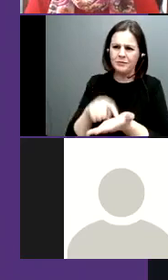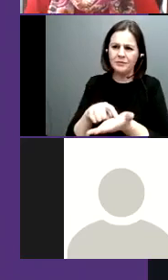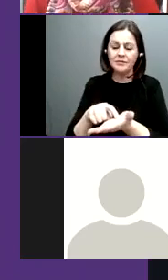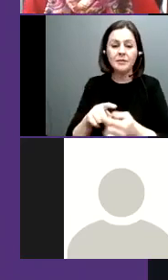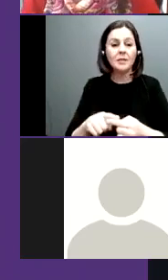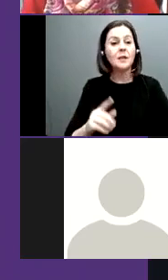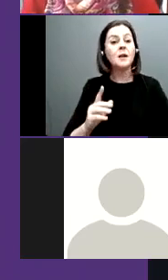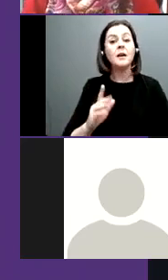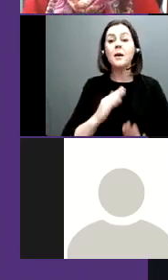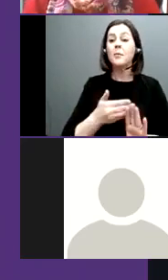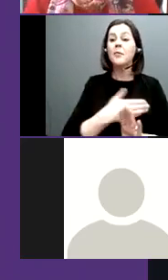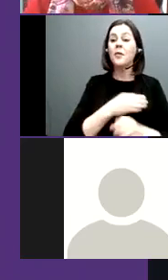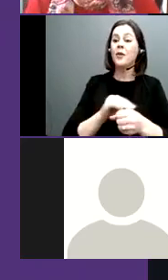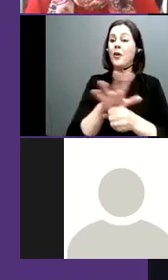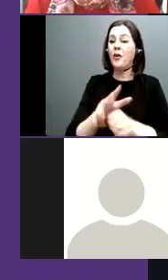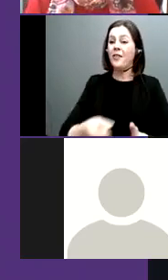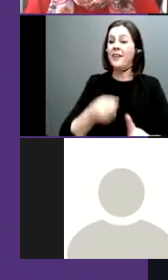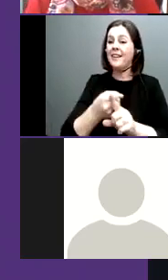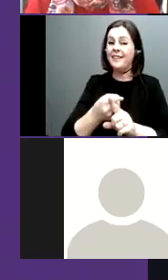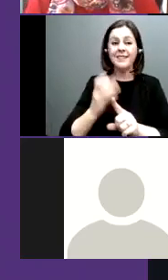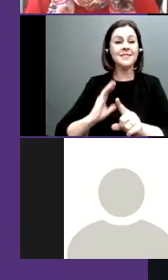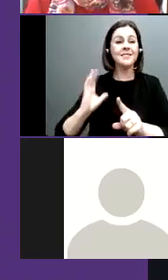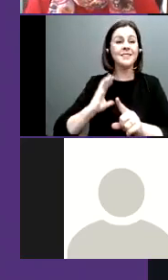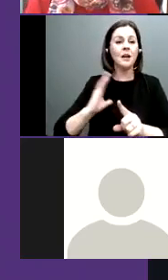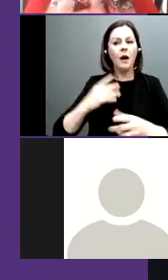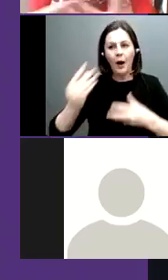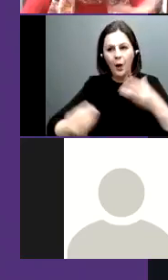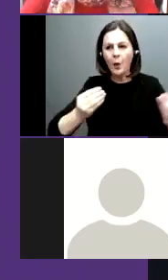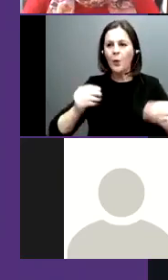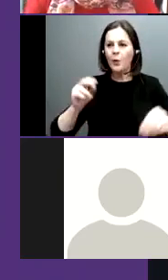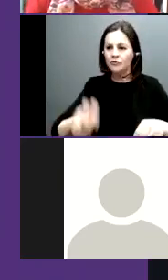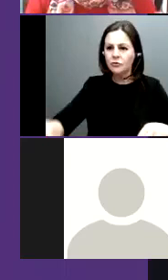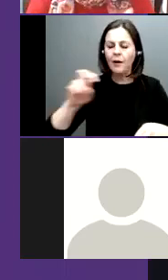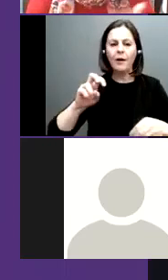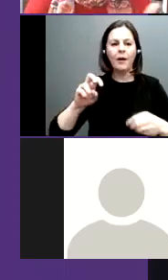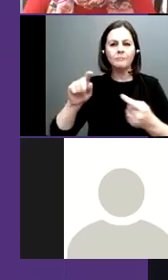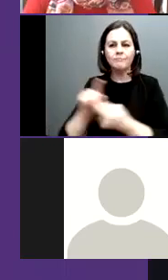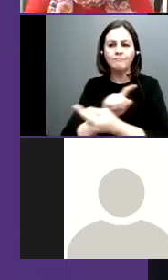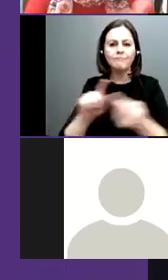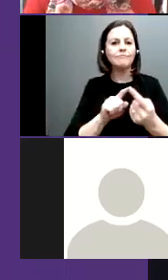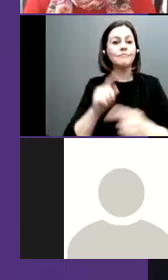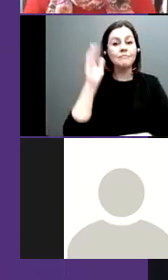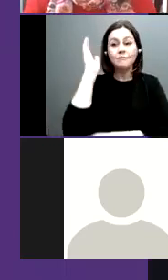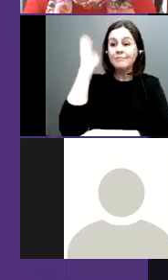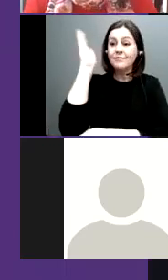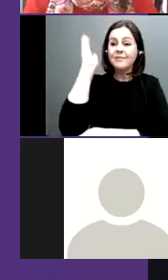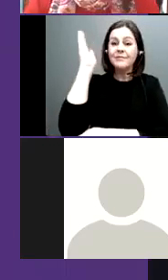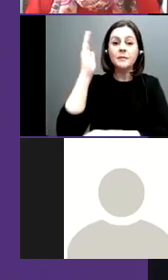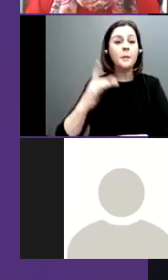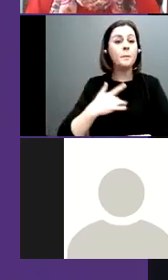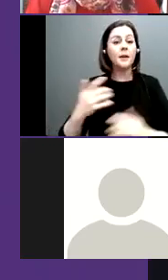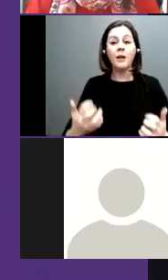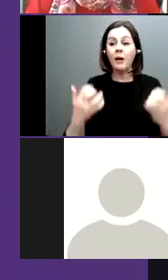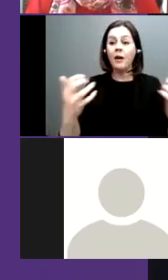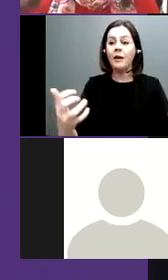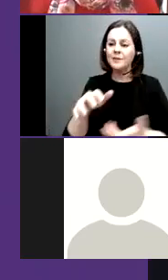to do pre-COVID, one of the things, we often had men in the audience as well. And I think that that's